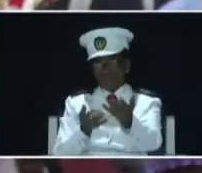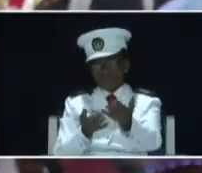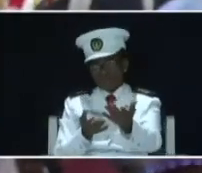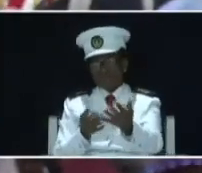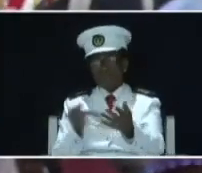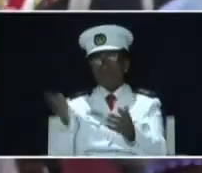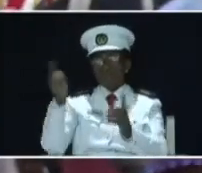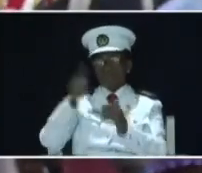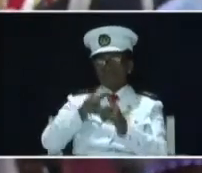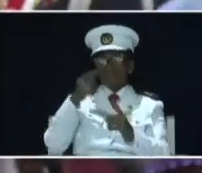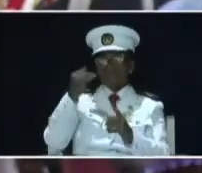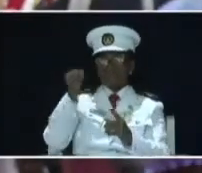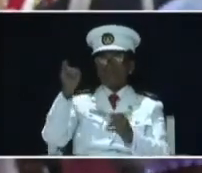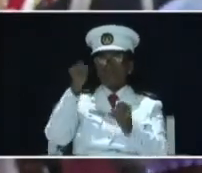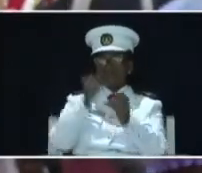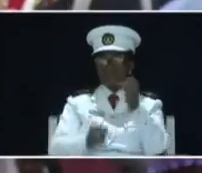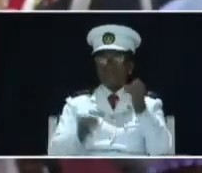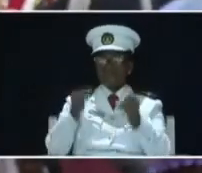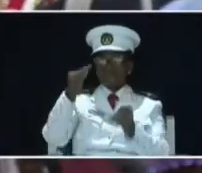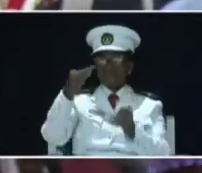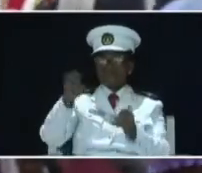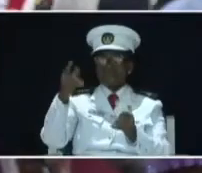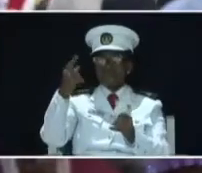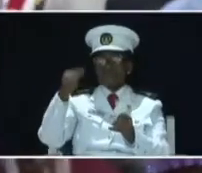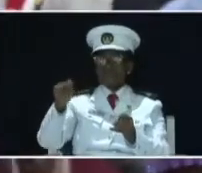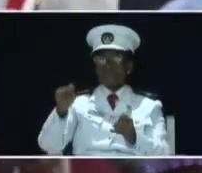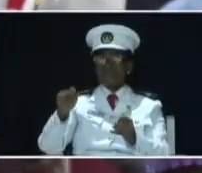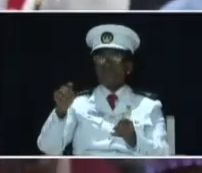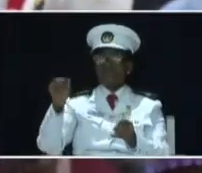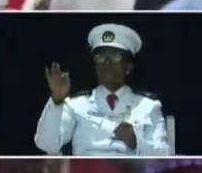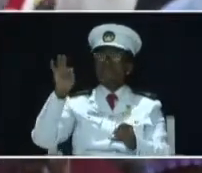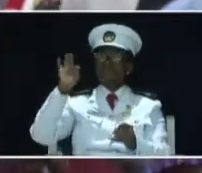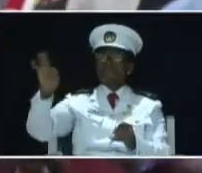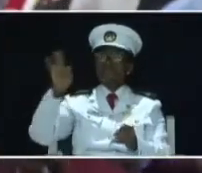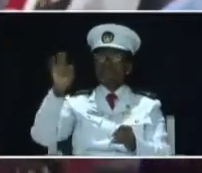before we expect our miracle. So,